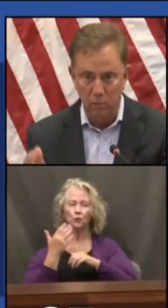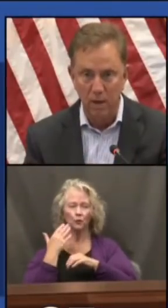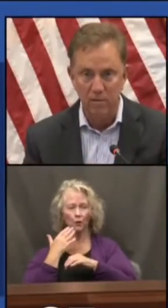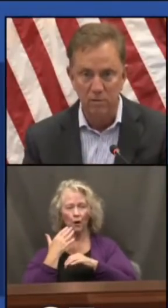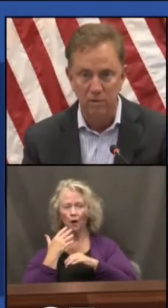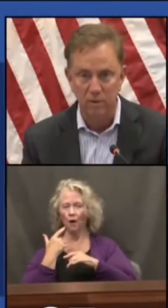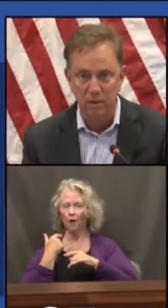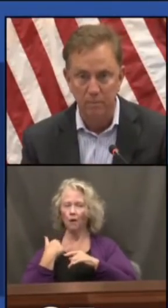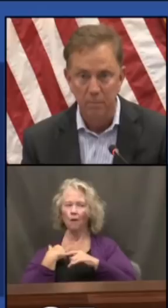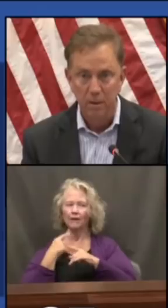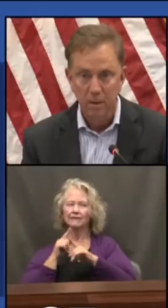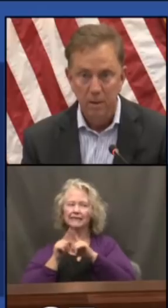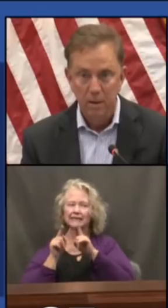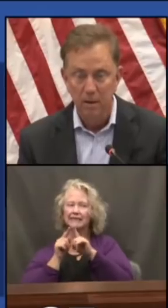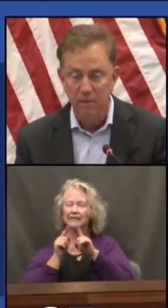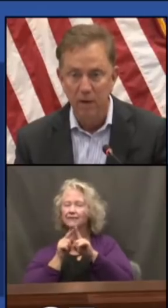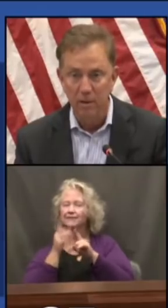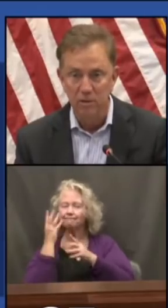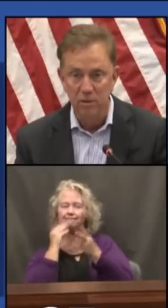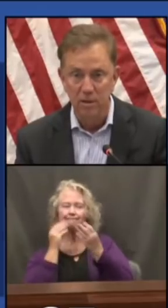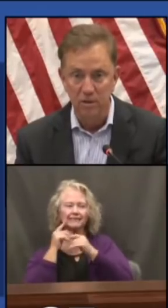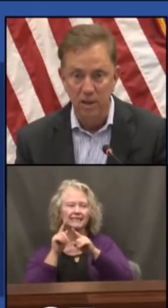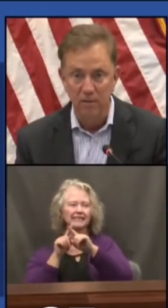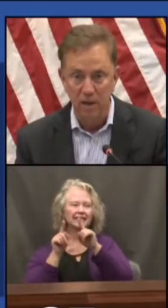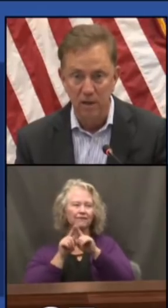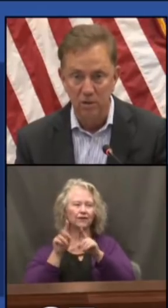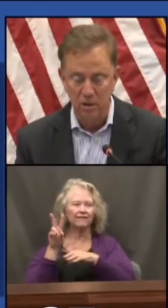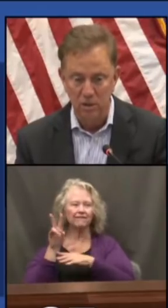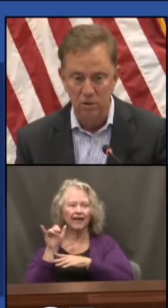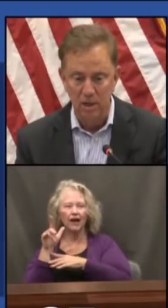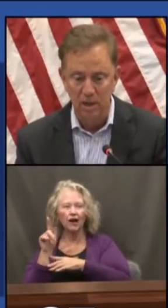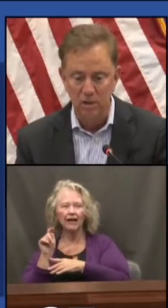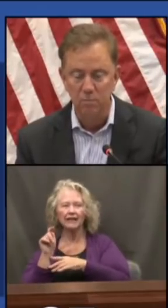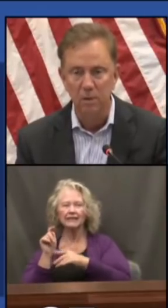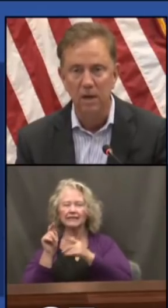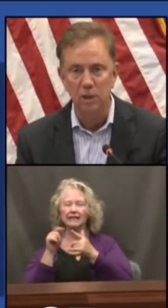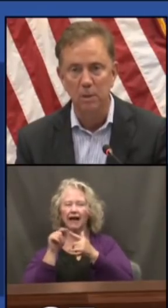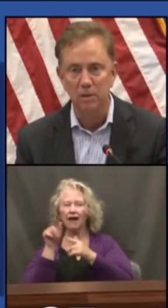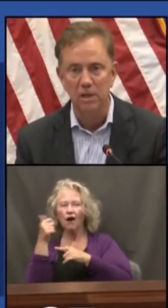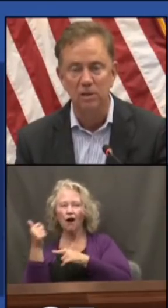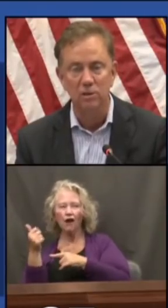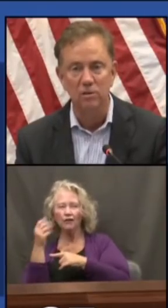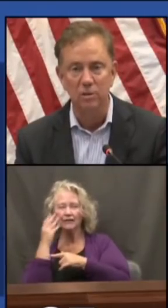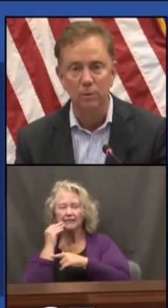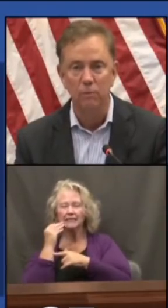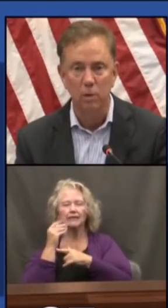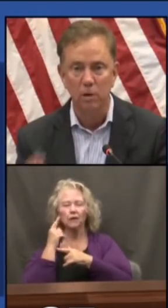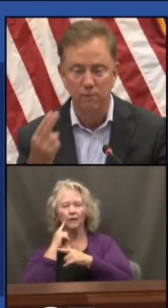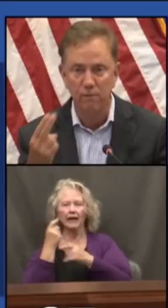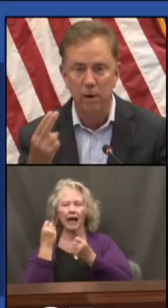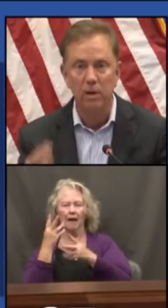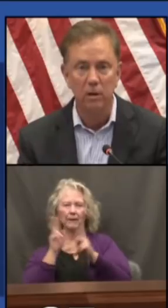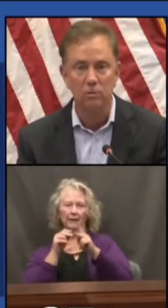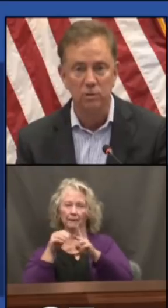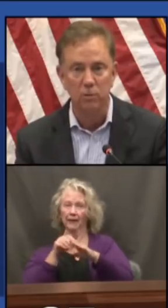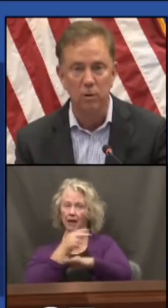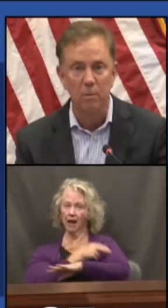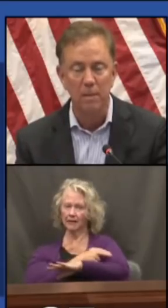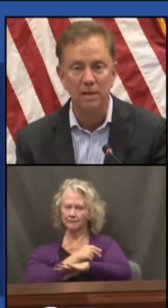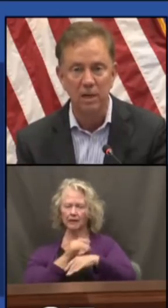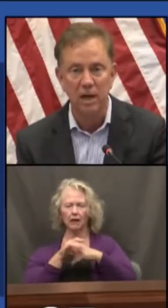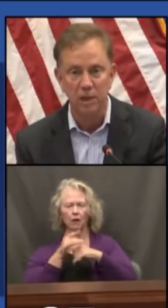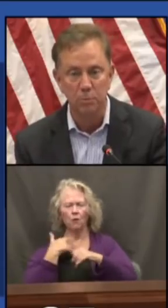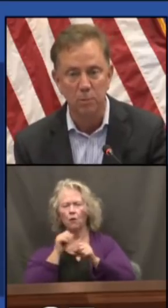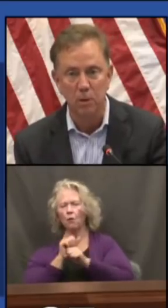these different waves of variants as they've hit us in other states, has been hospitalizations. And we've worked very closely